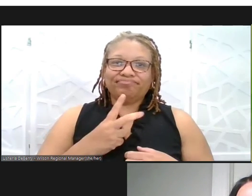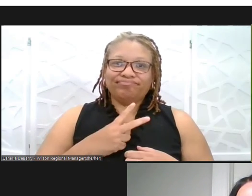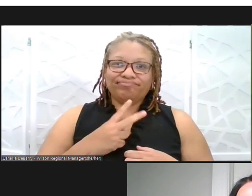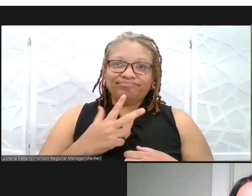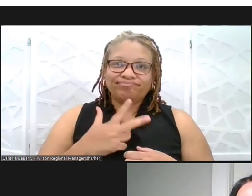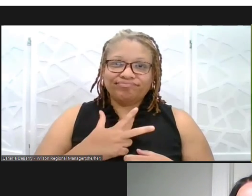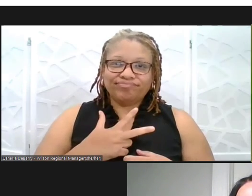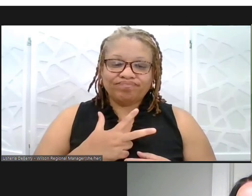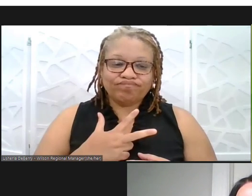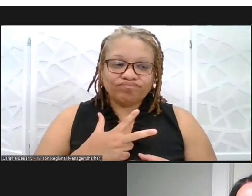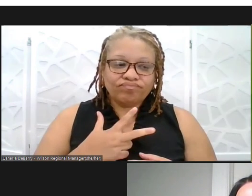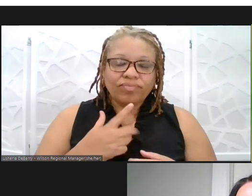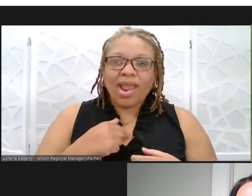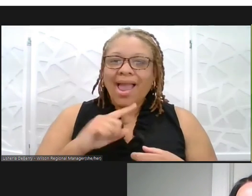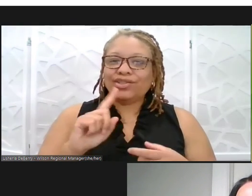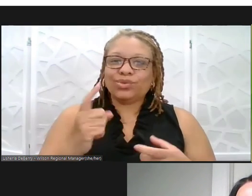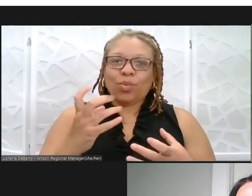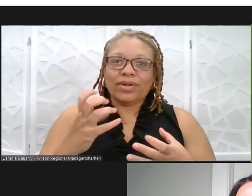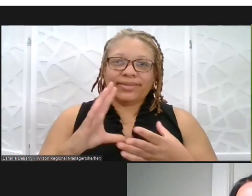This is Usherla.